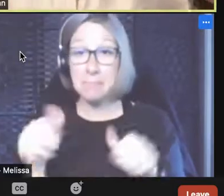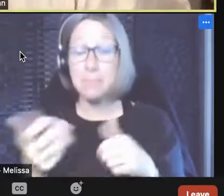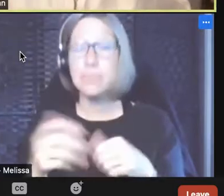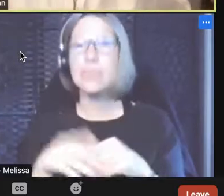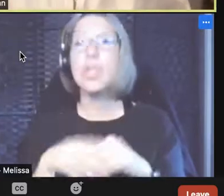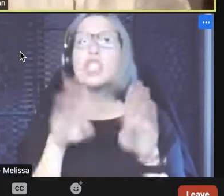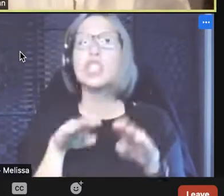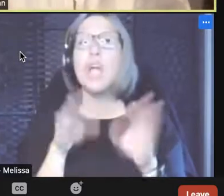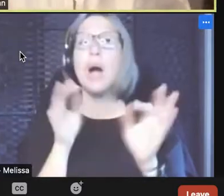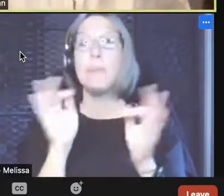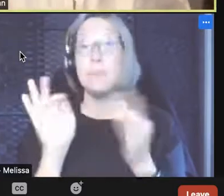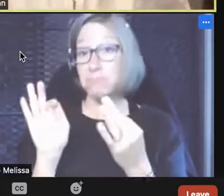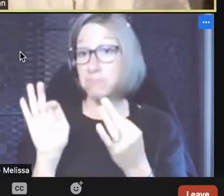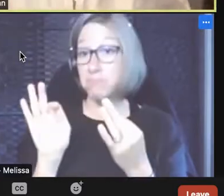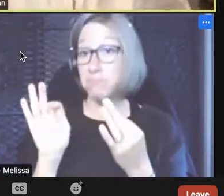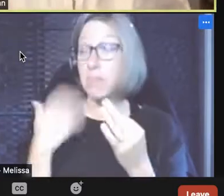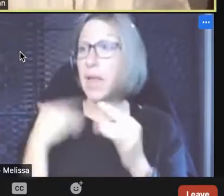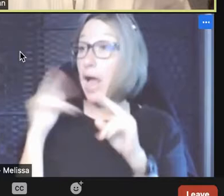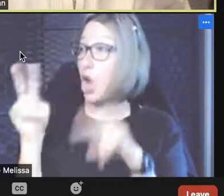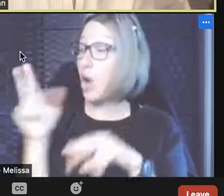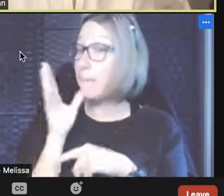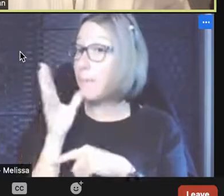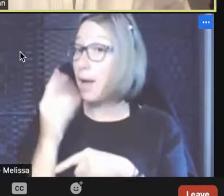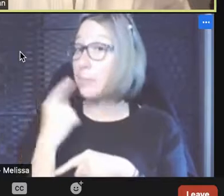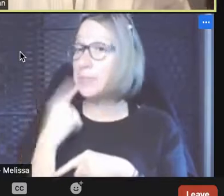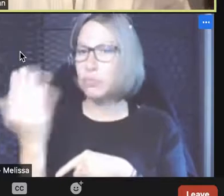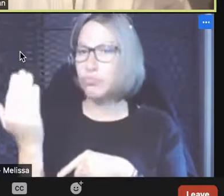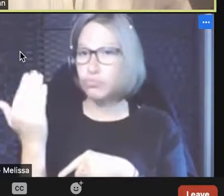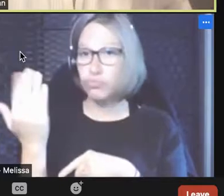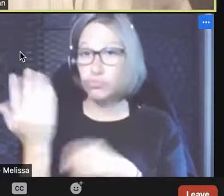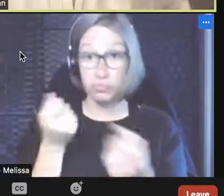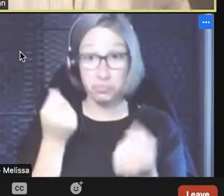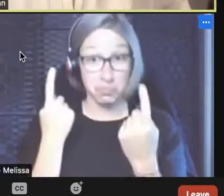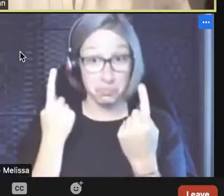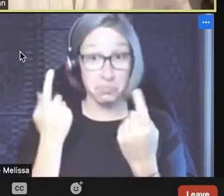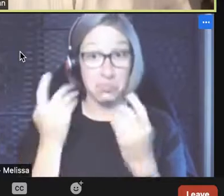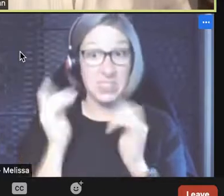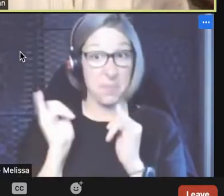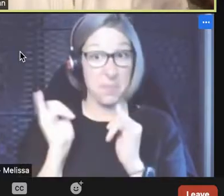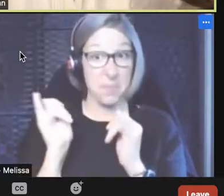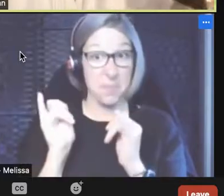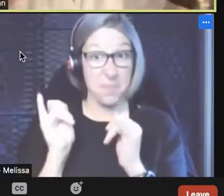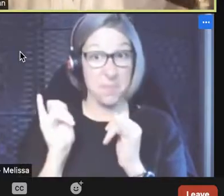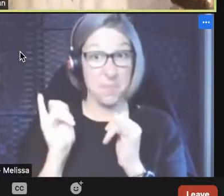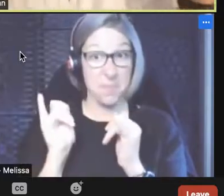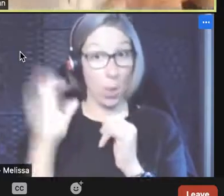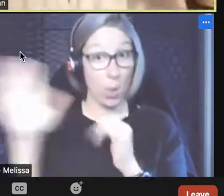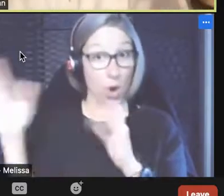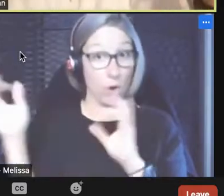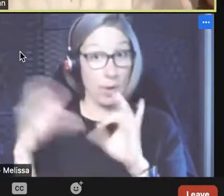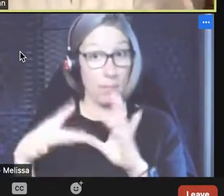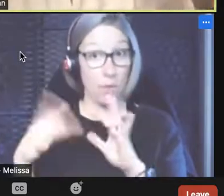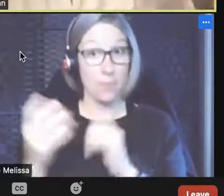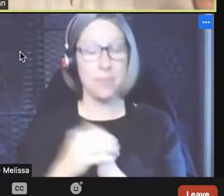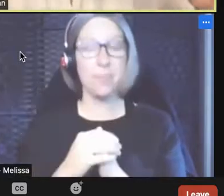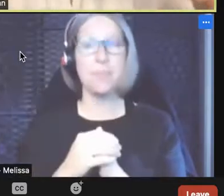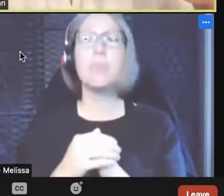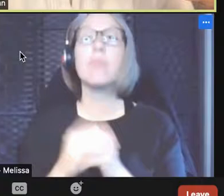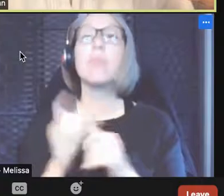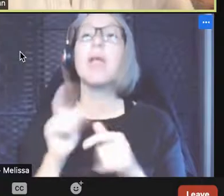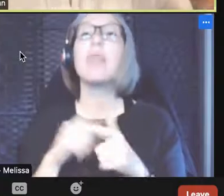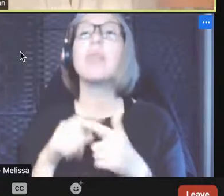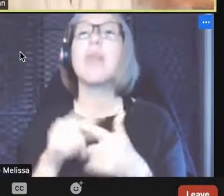And I also looked at the mom and said, help me make sure we're on the same page. If I think it's correct, I want your input as well. Then I would go to the